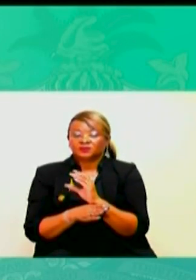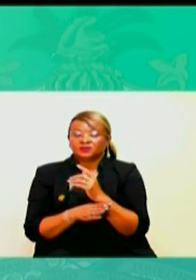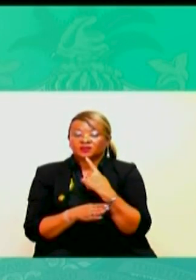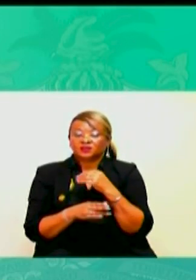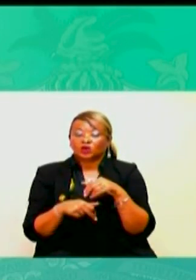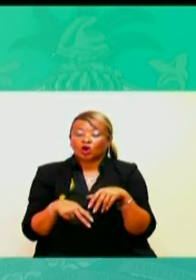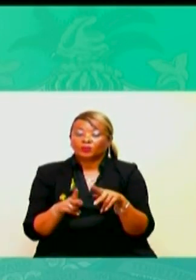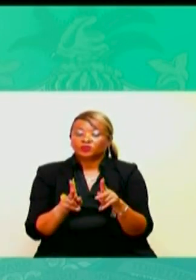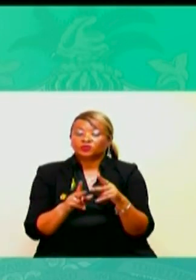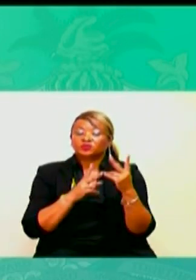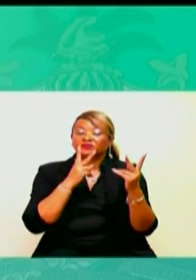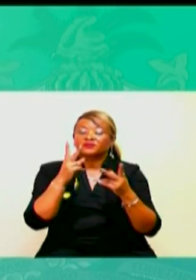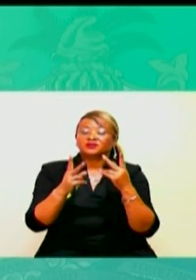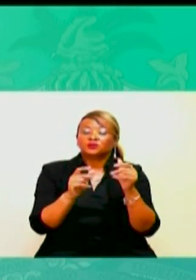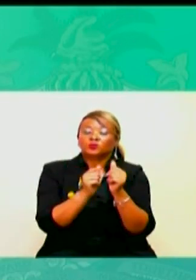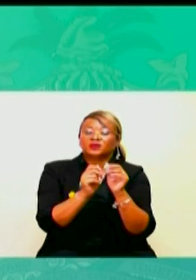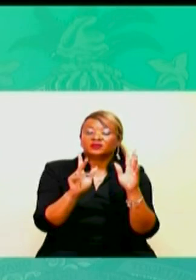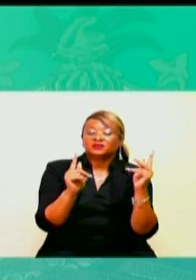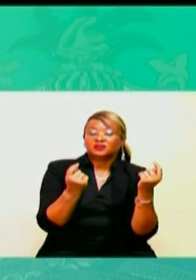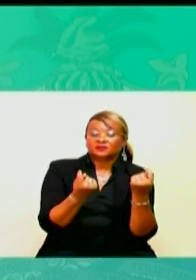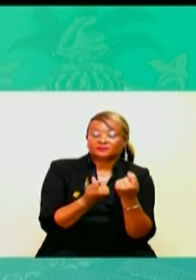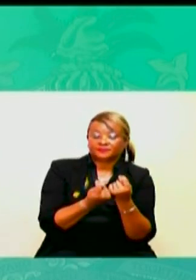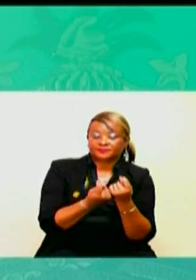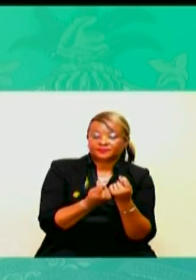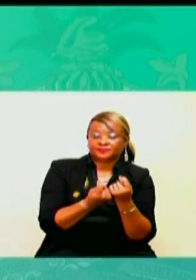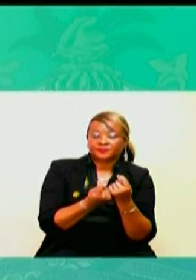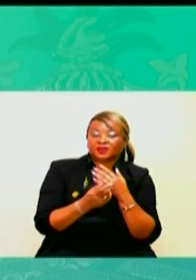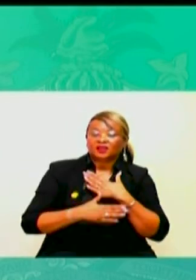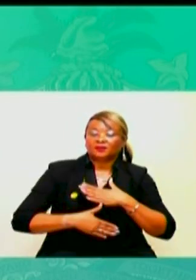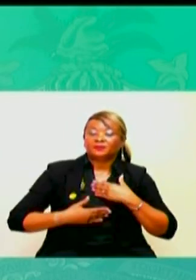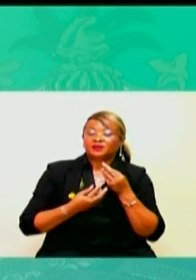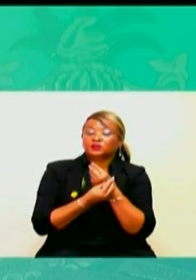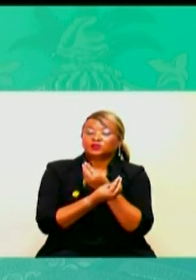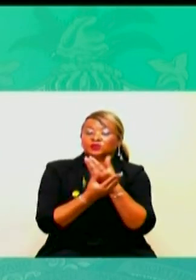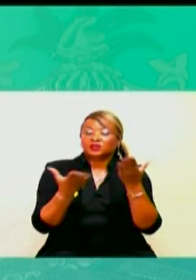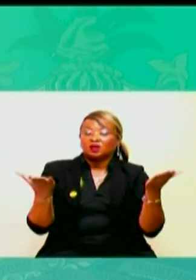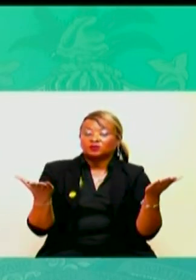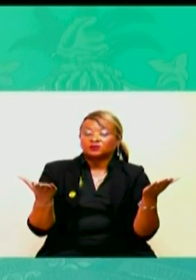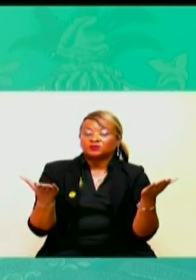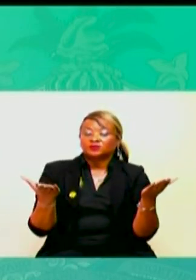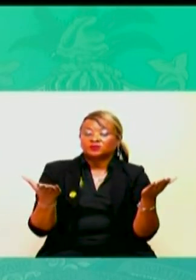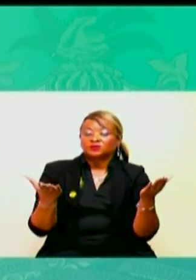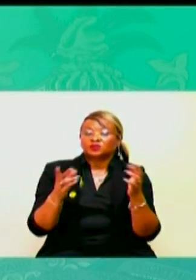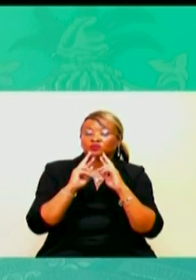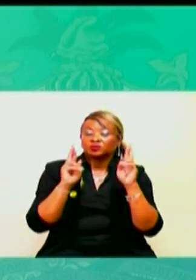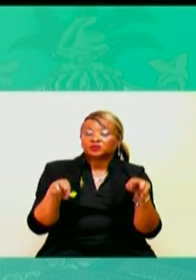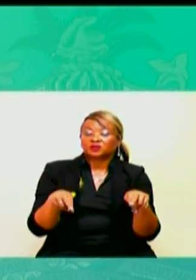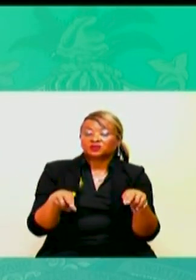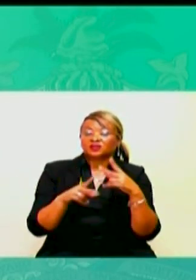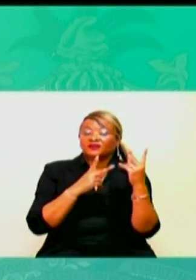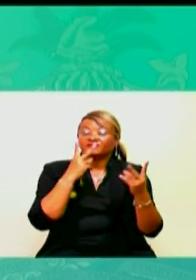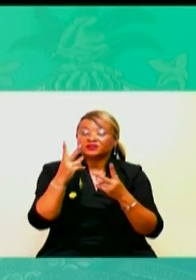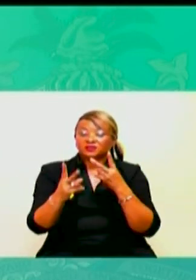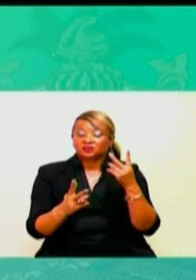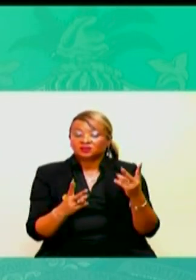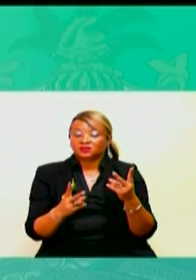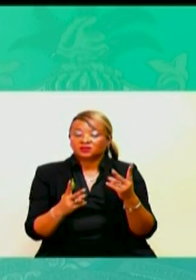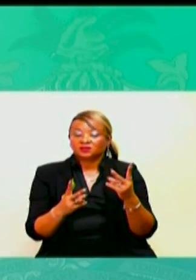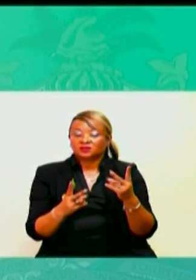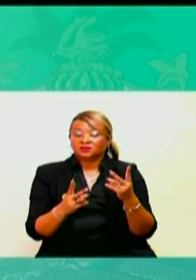opportunity to visit with his team, and I am pleased to announce that the result of that visit, you know,